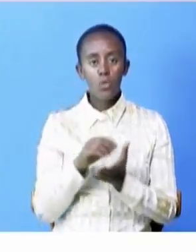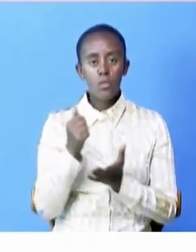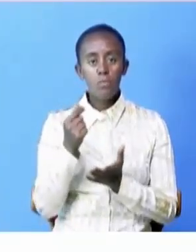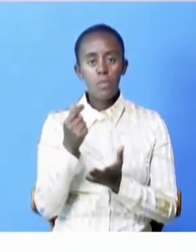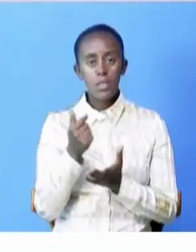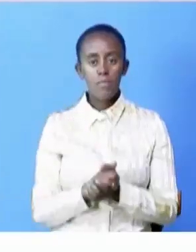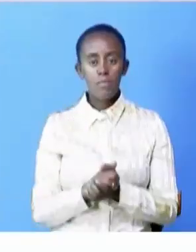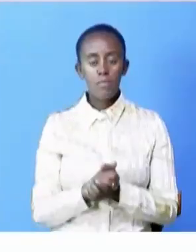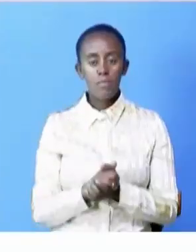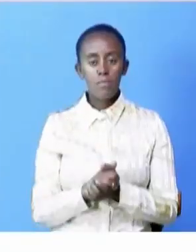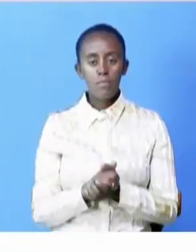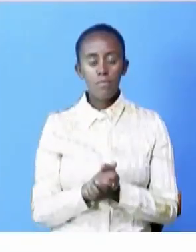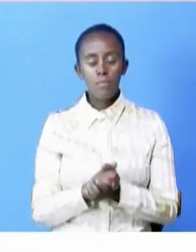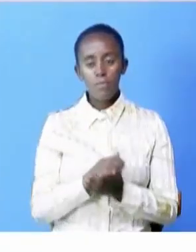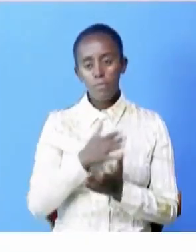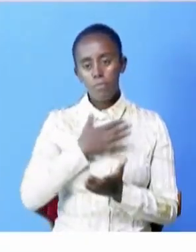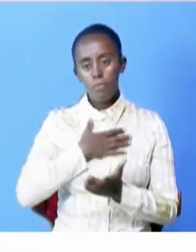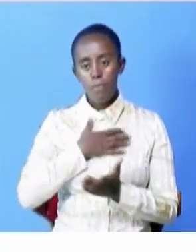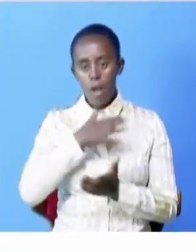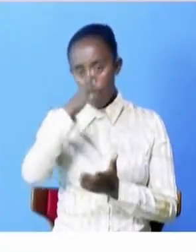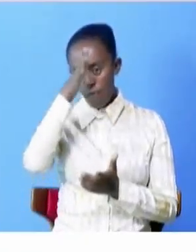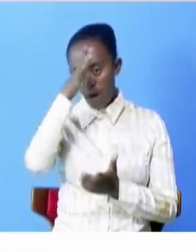Sir, my father,